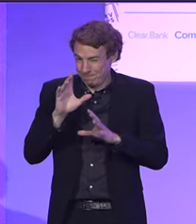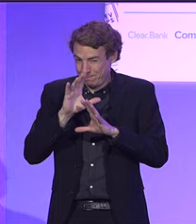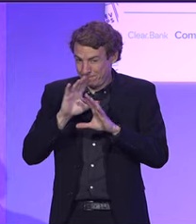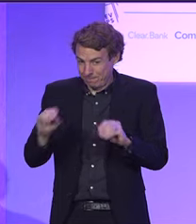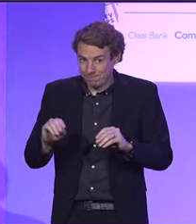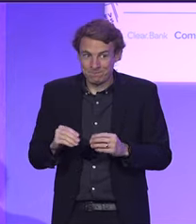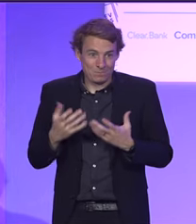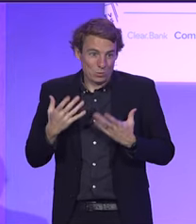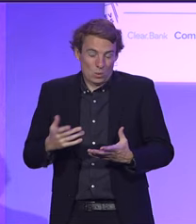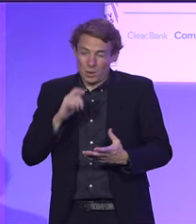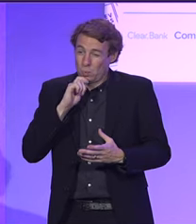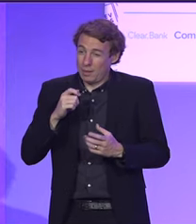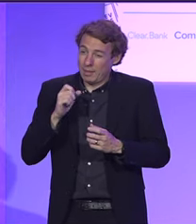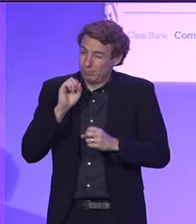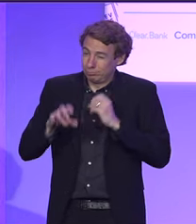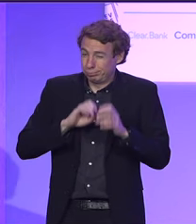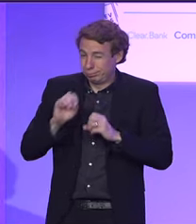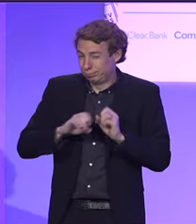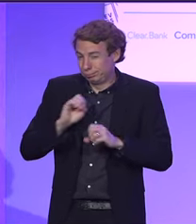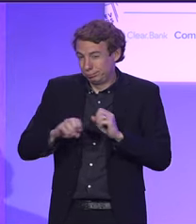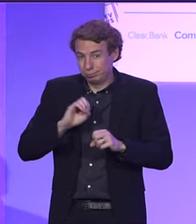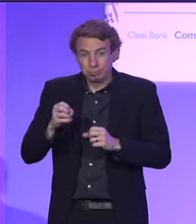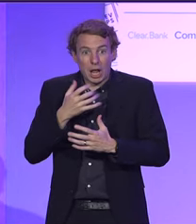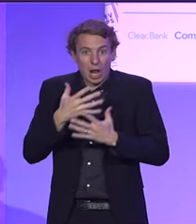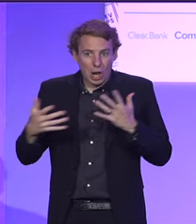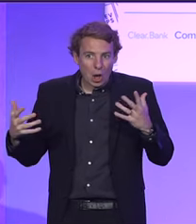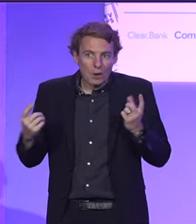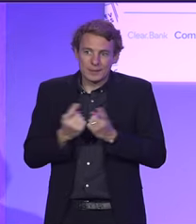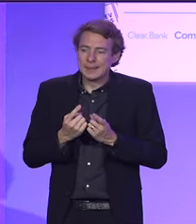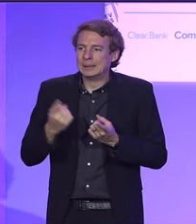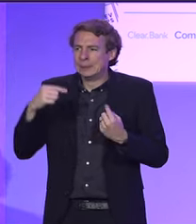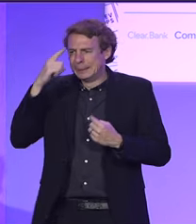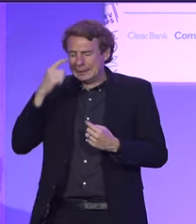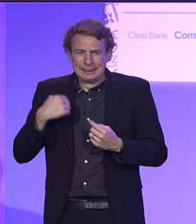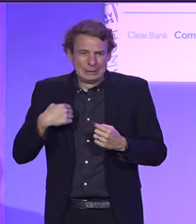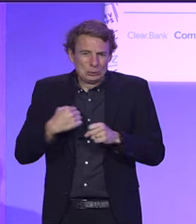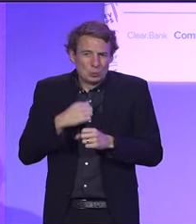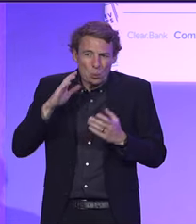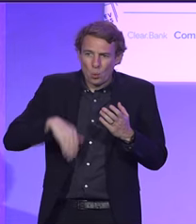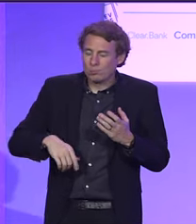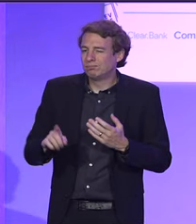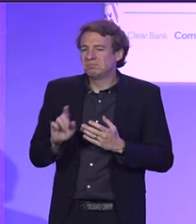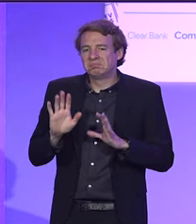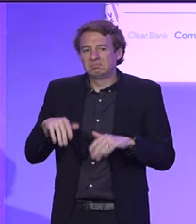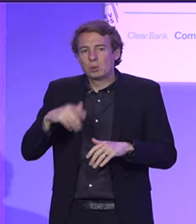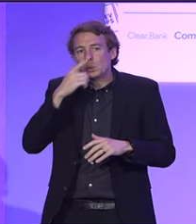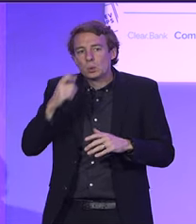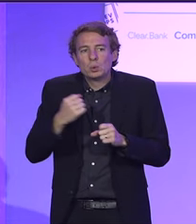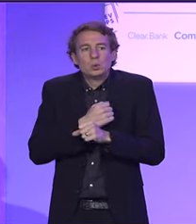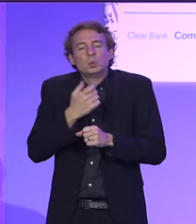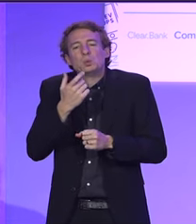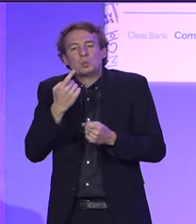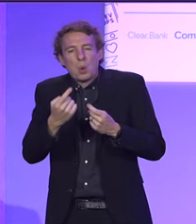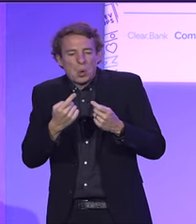of things today. You don't have to do all of them. Pick one thing that actually interests you and go from